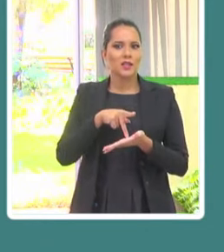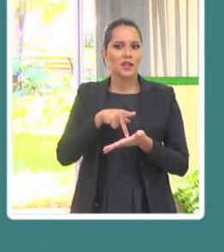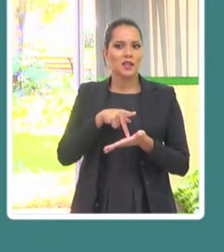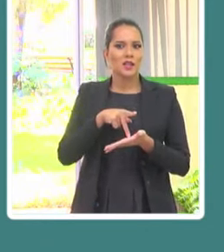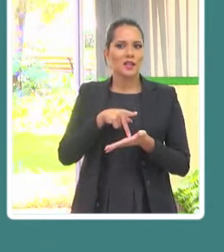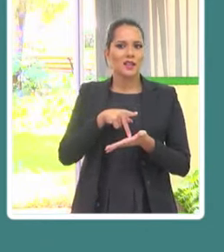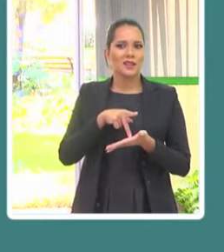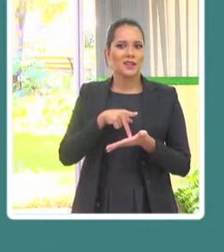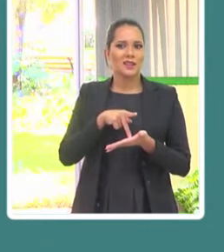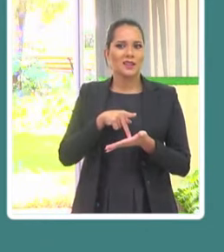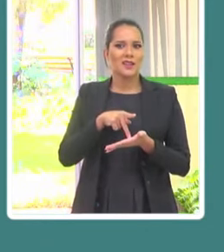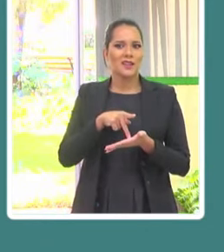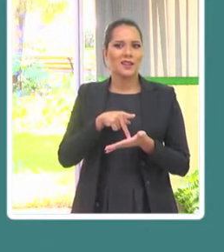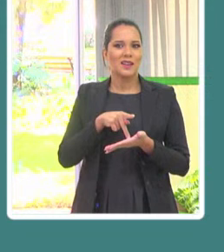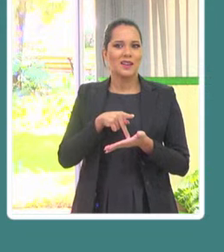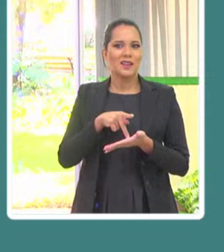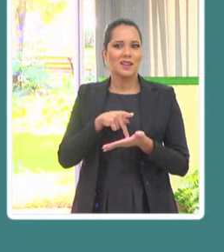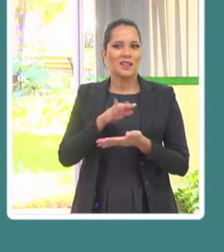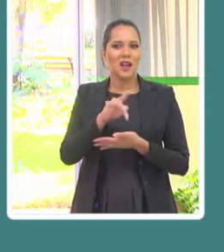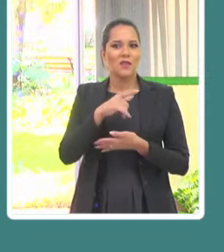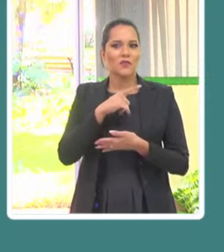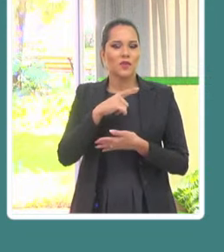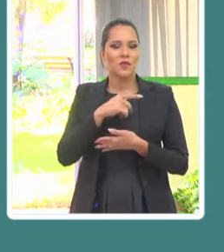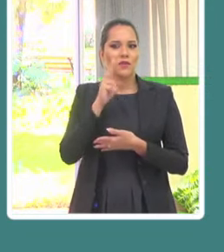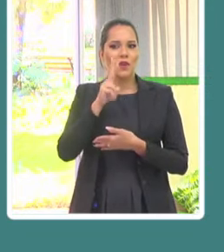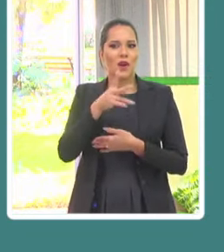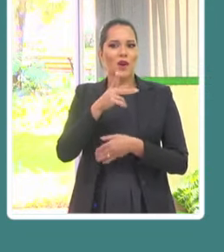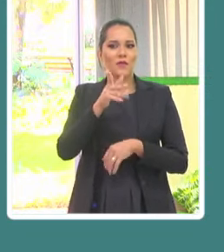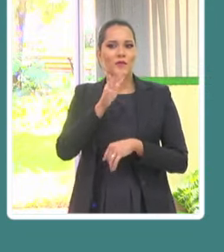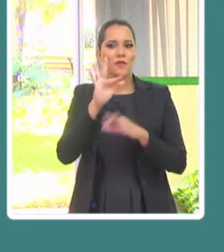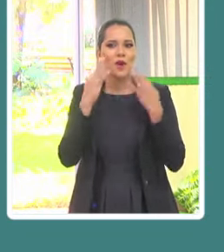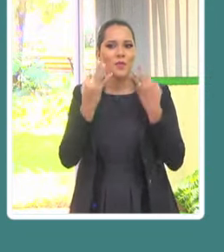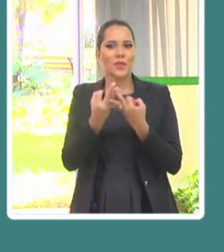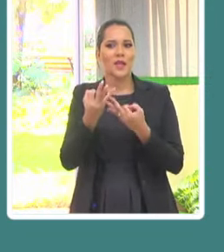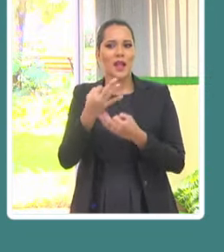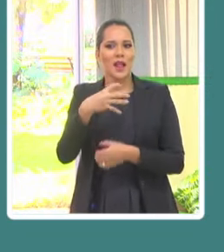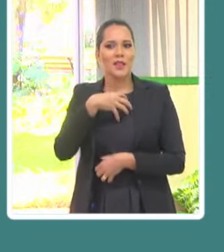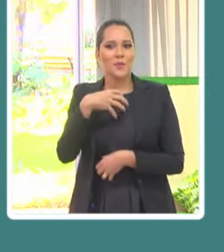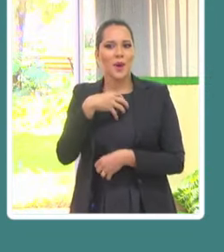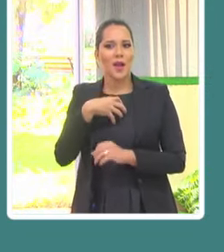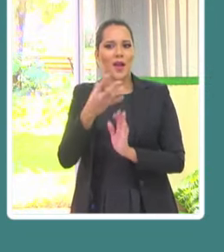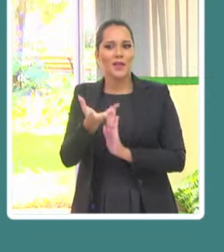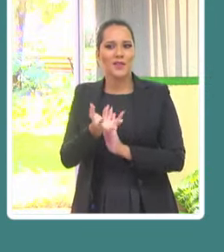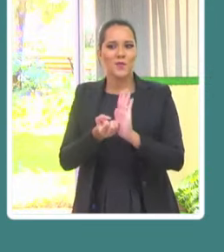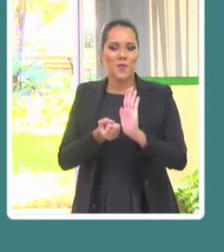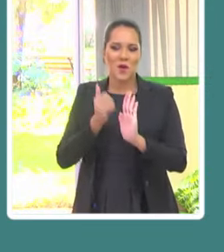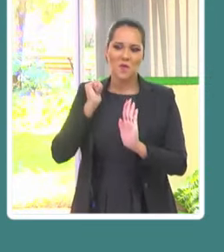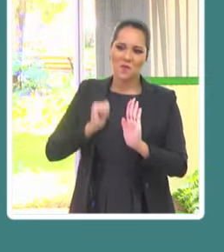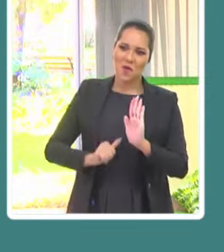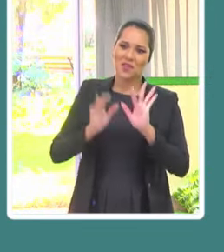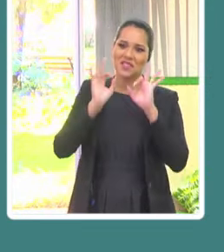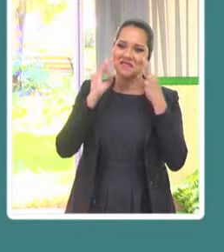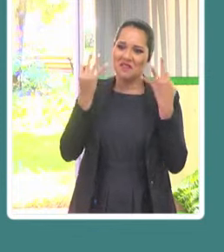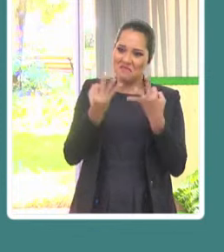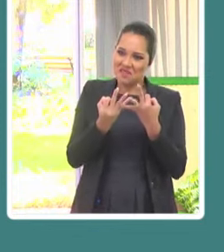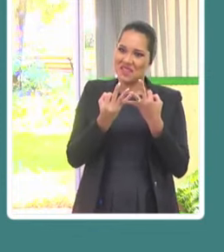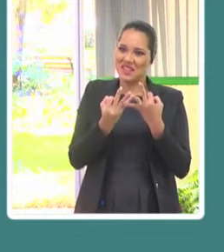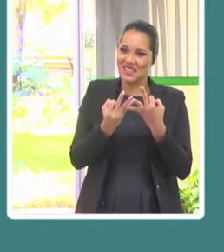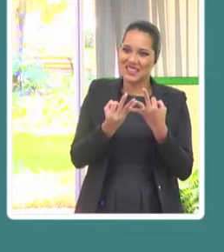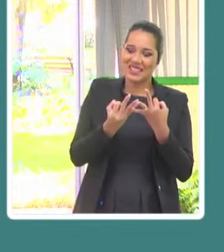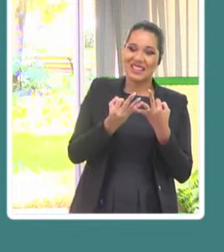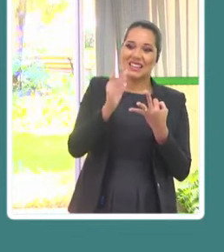be able to see a family in Bahia receiving Bolsa Familia, and I'm sitting in India. So Portal da